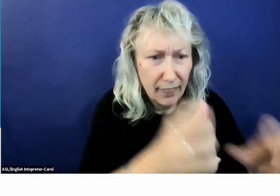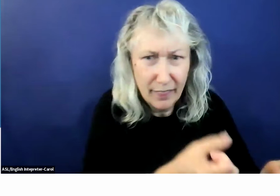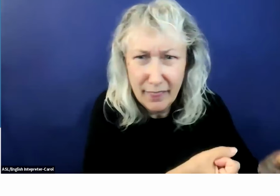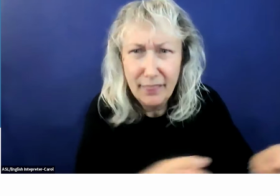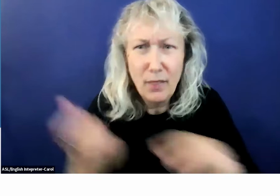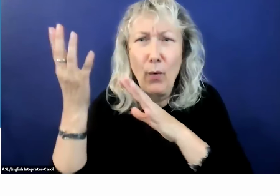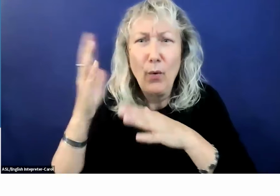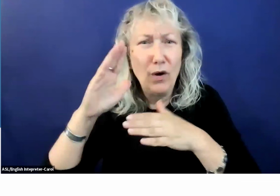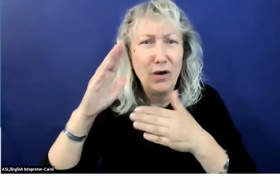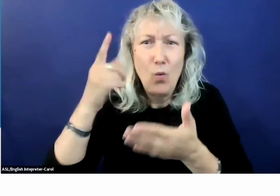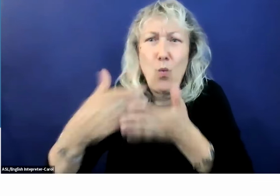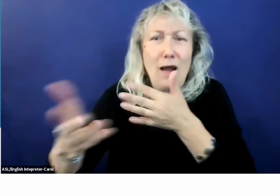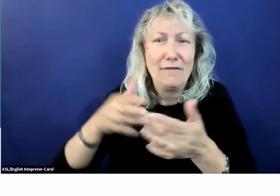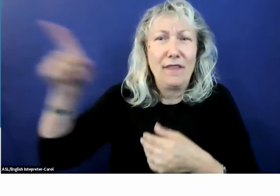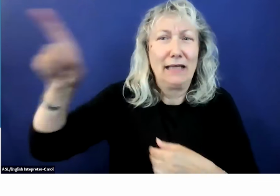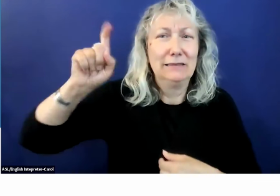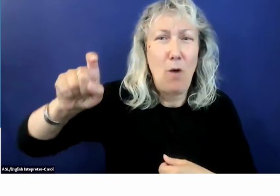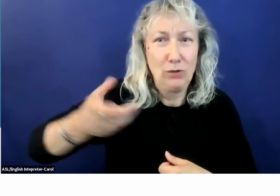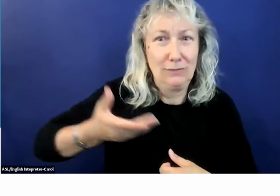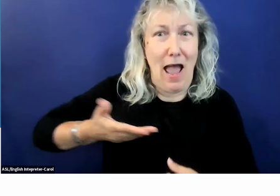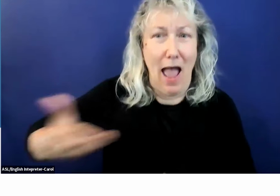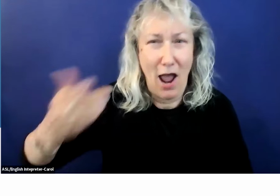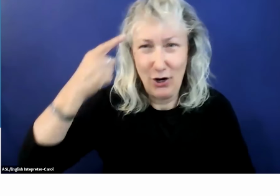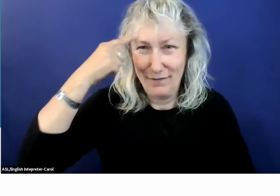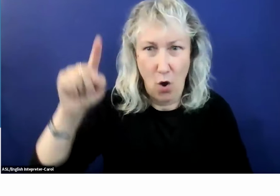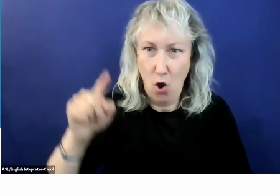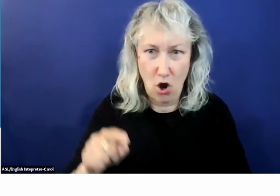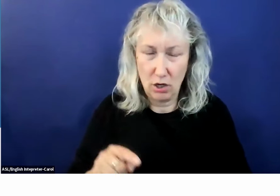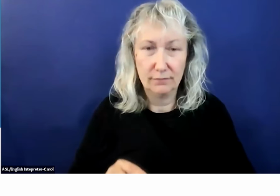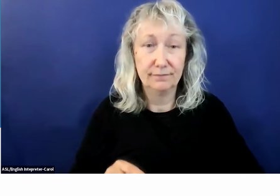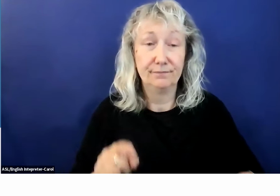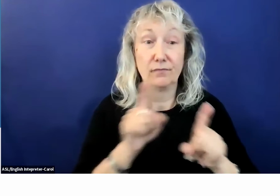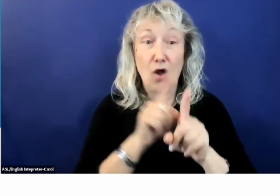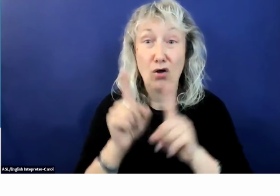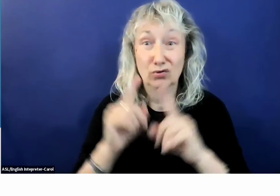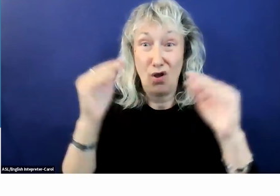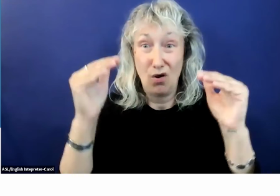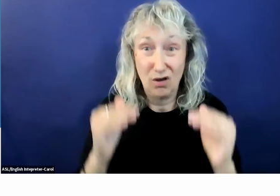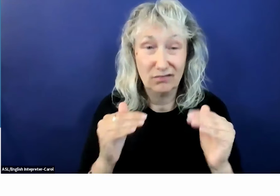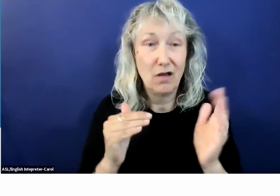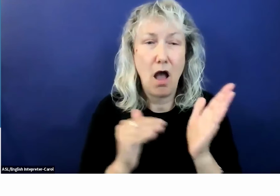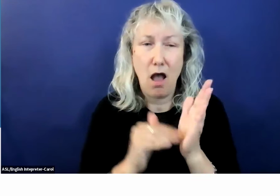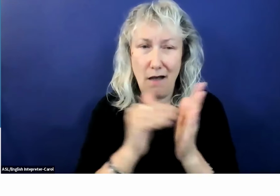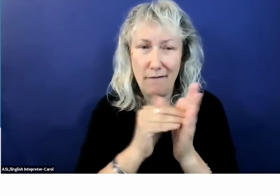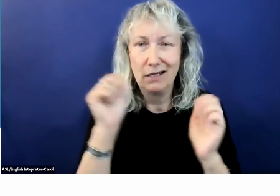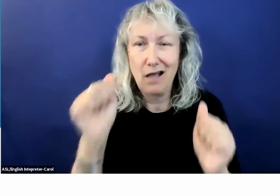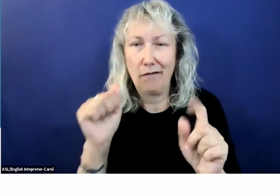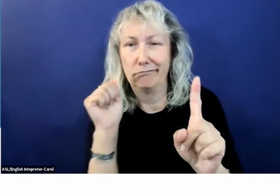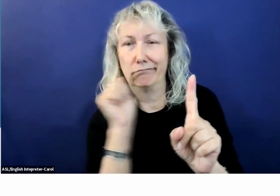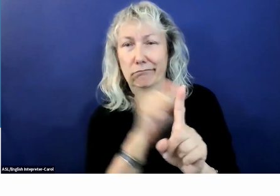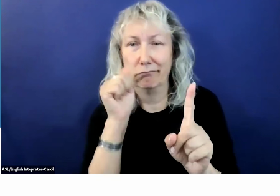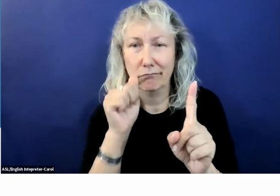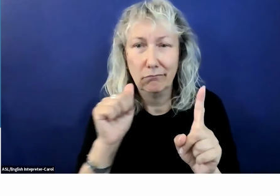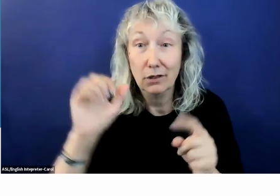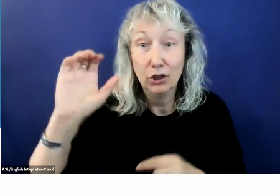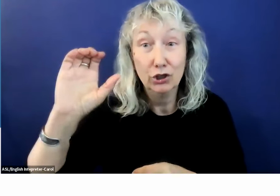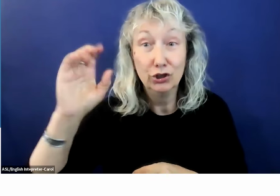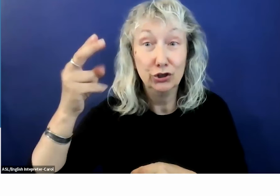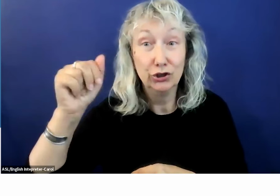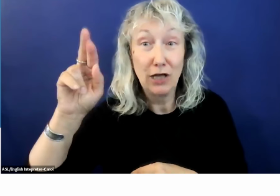work. Another common scam are fake charity or fundraising scams. So beware of